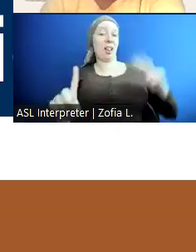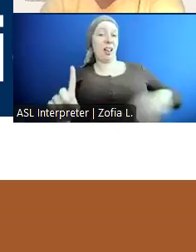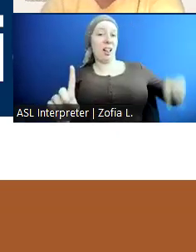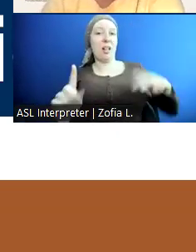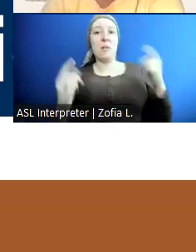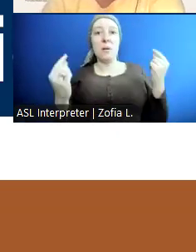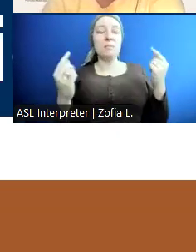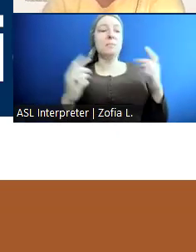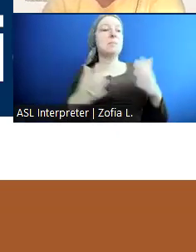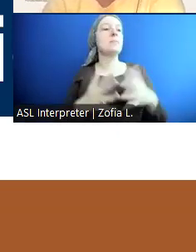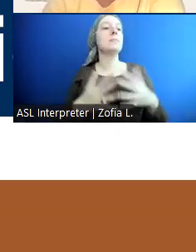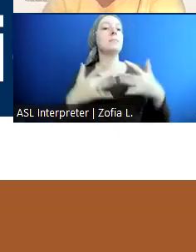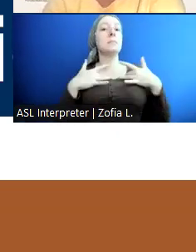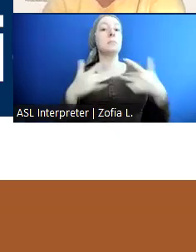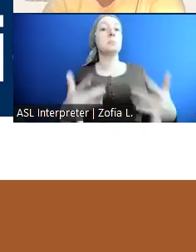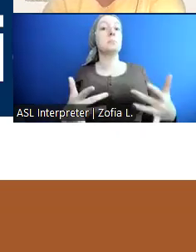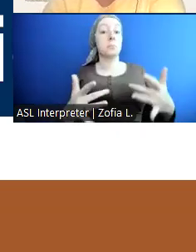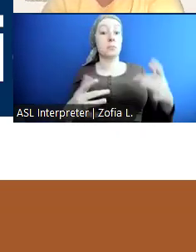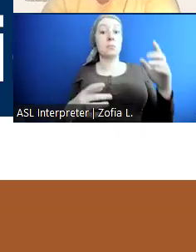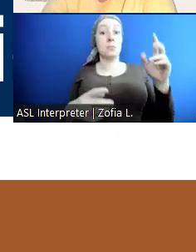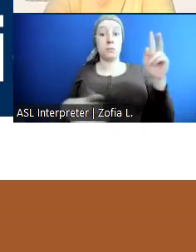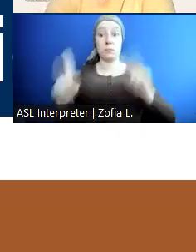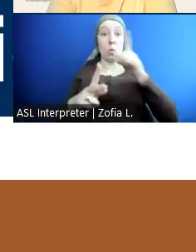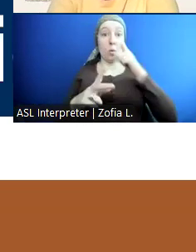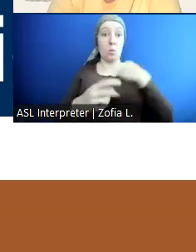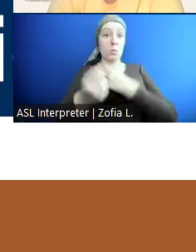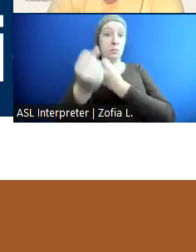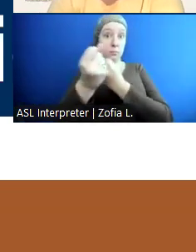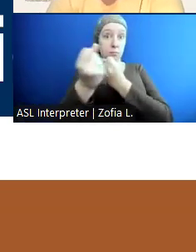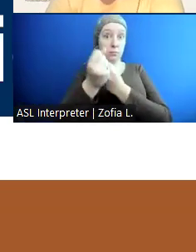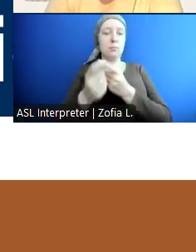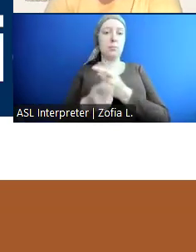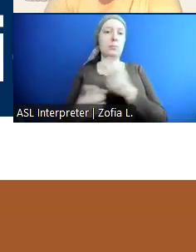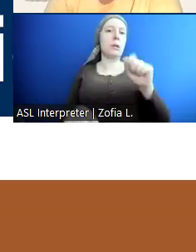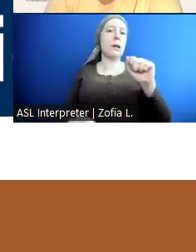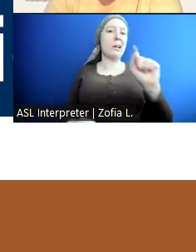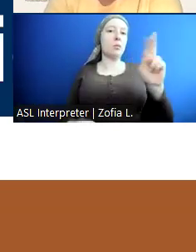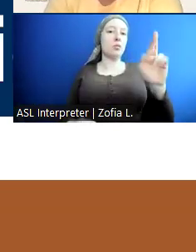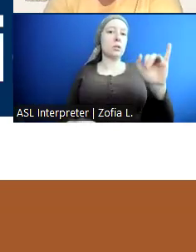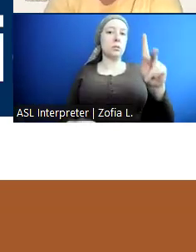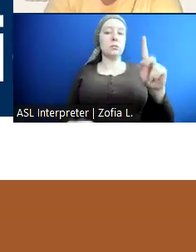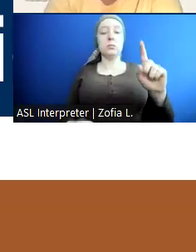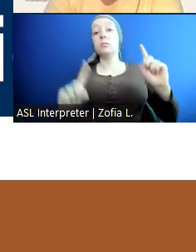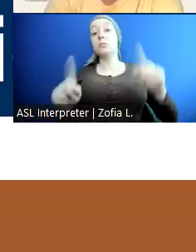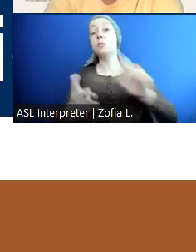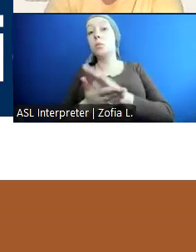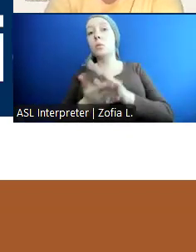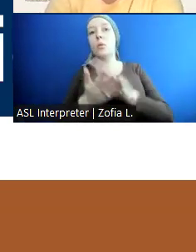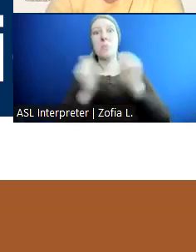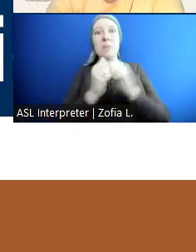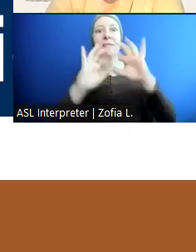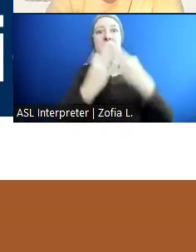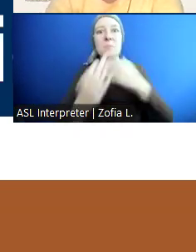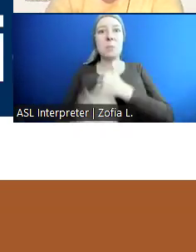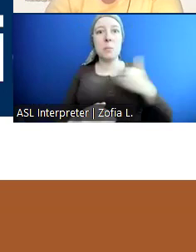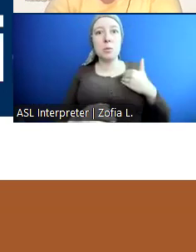Often the individuals who we are supporting or those at risk, you know, they go to school with family members, or they go